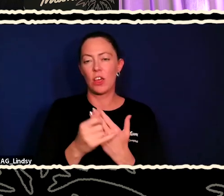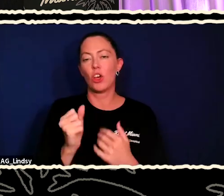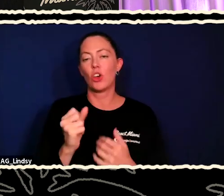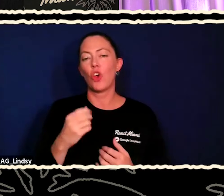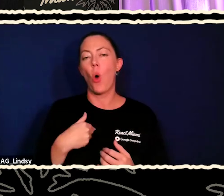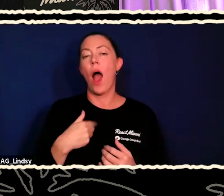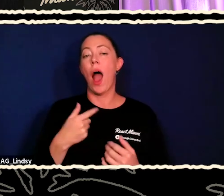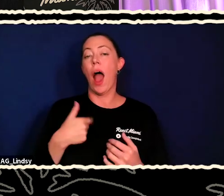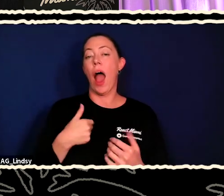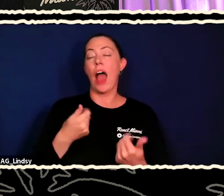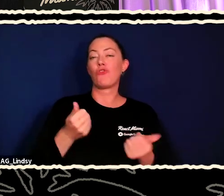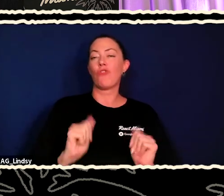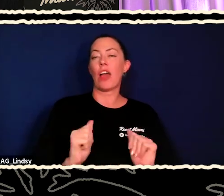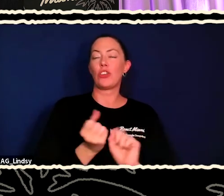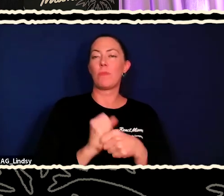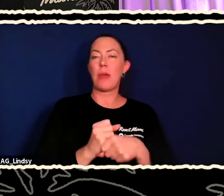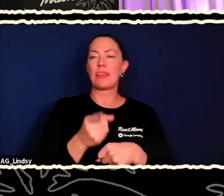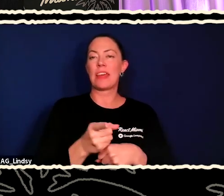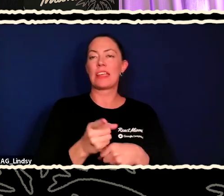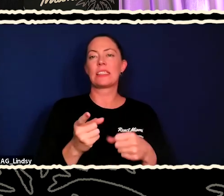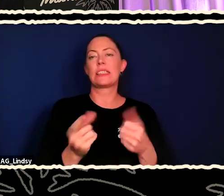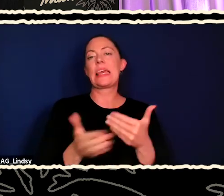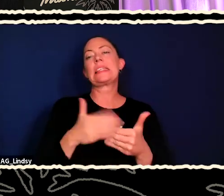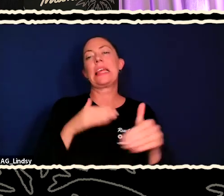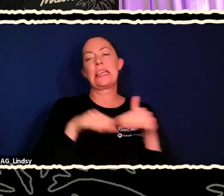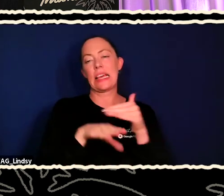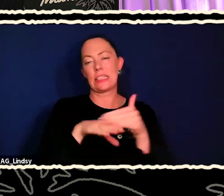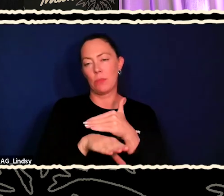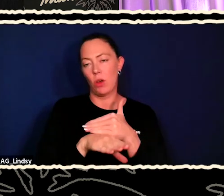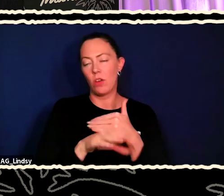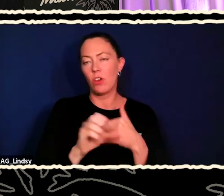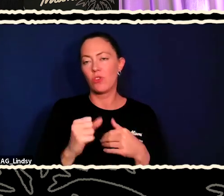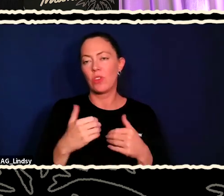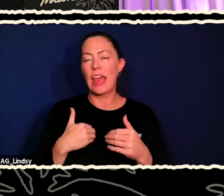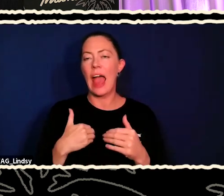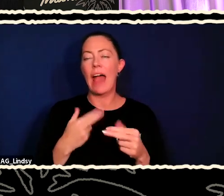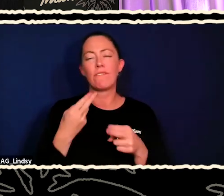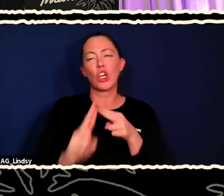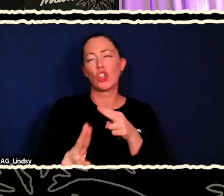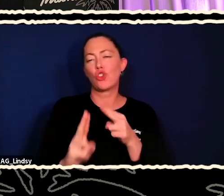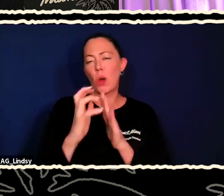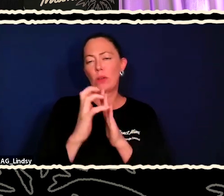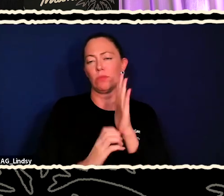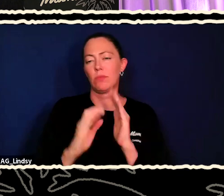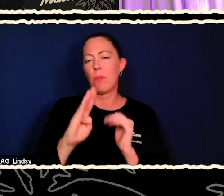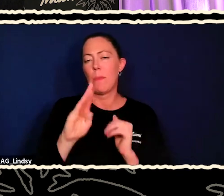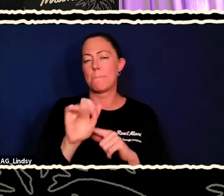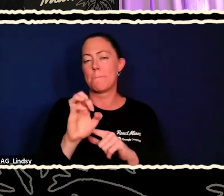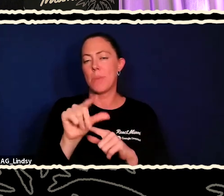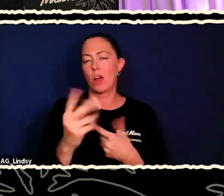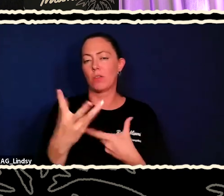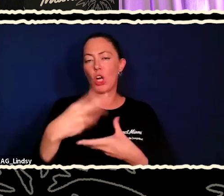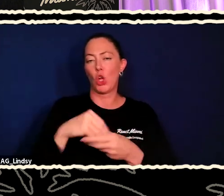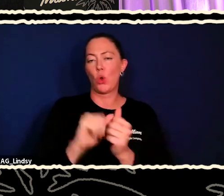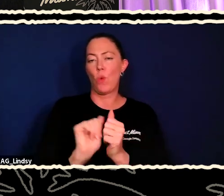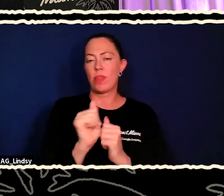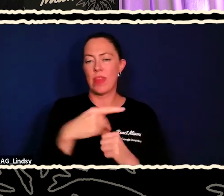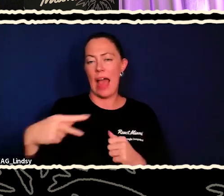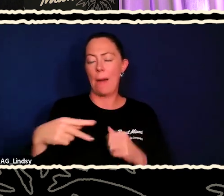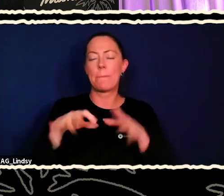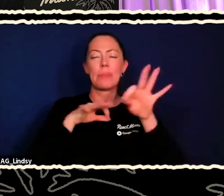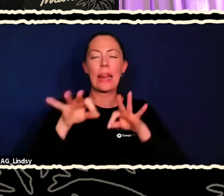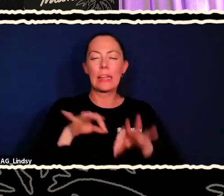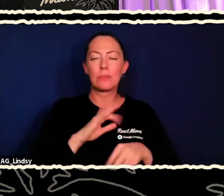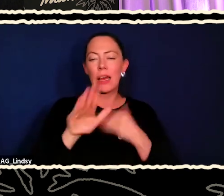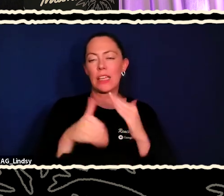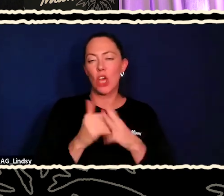tried to make all of this really accessible. So for example, this one, there's like a mini blog post that's written right there into the app that explains what all of these numbers